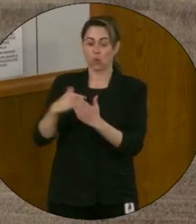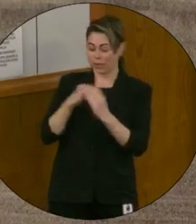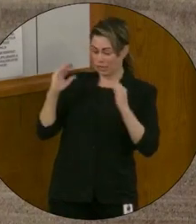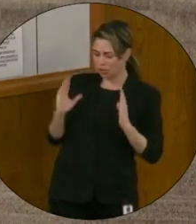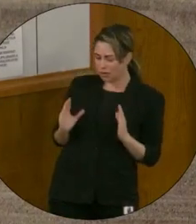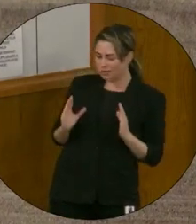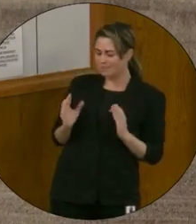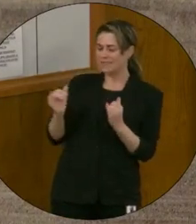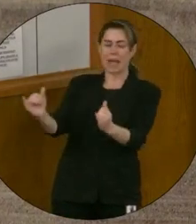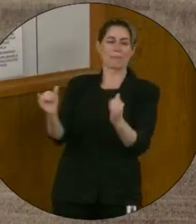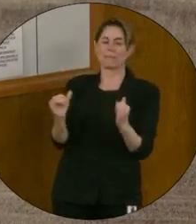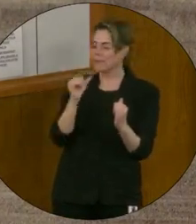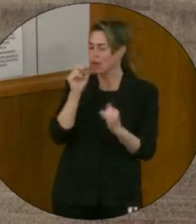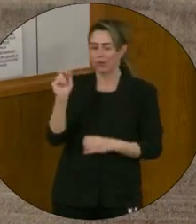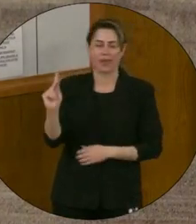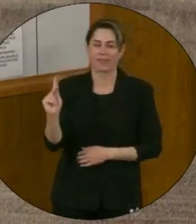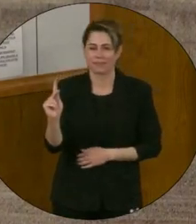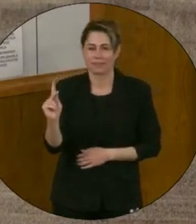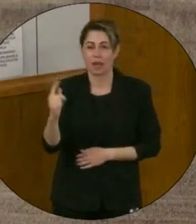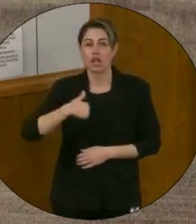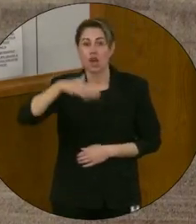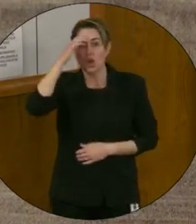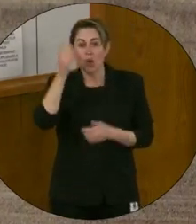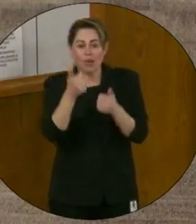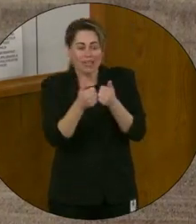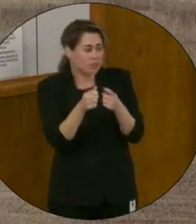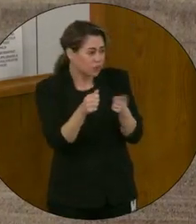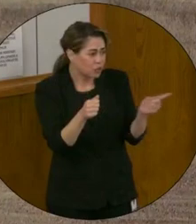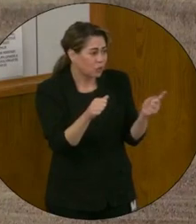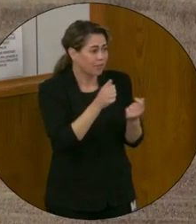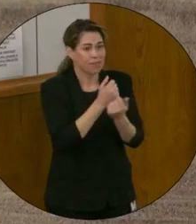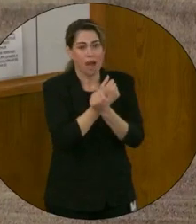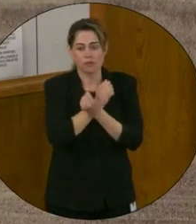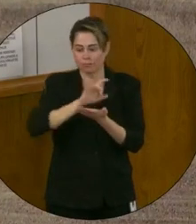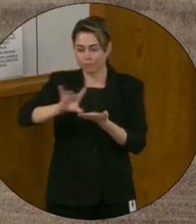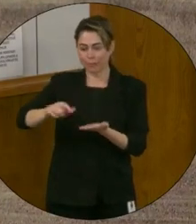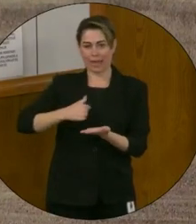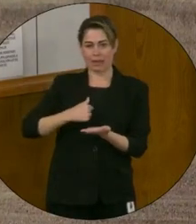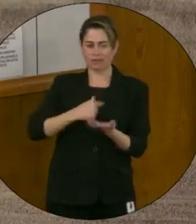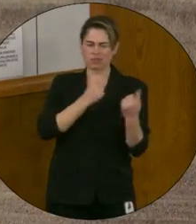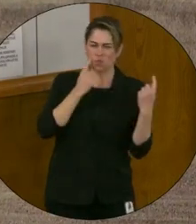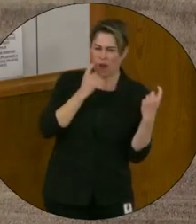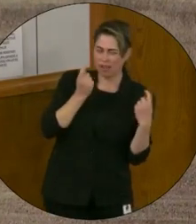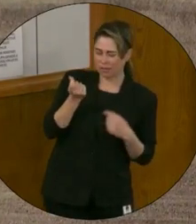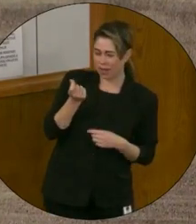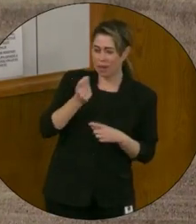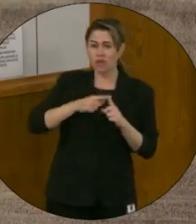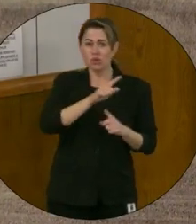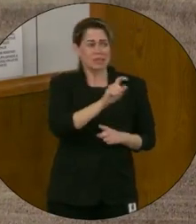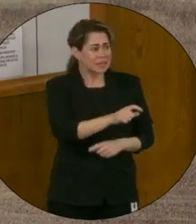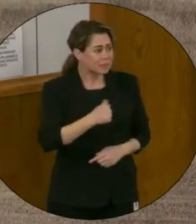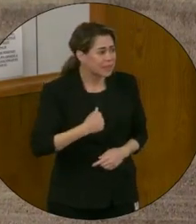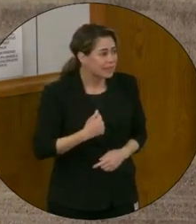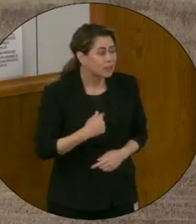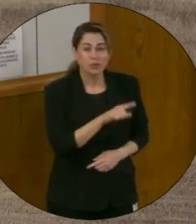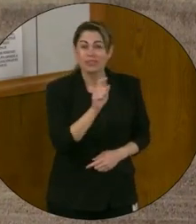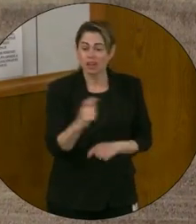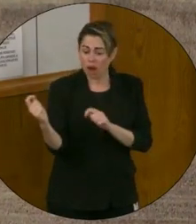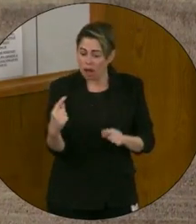okay. I know that every one of you up there would love to get rid of me, but you need me. You need all of